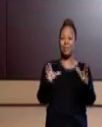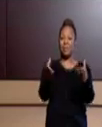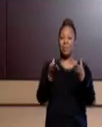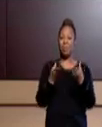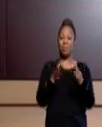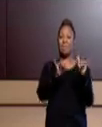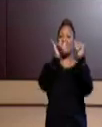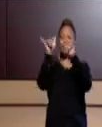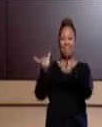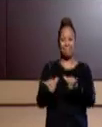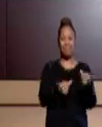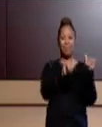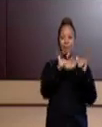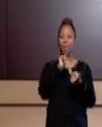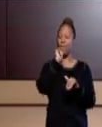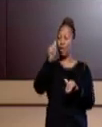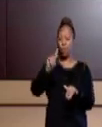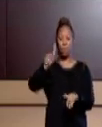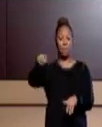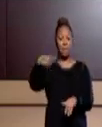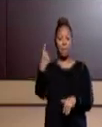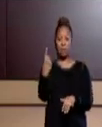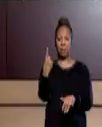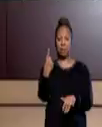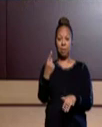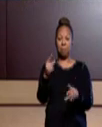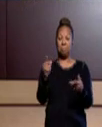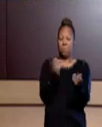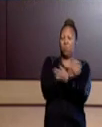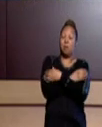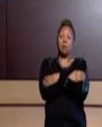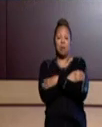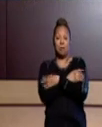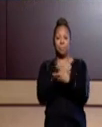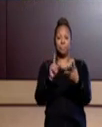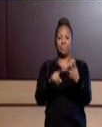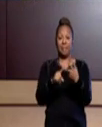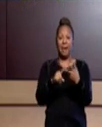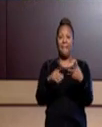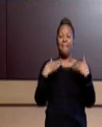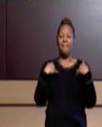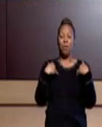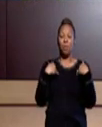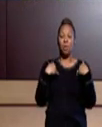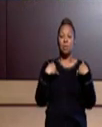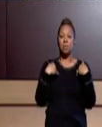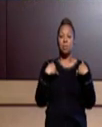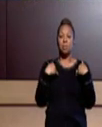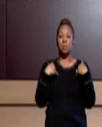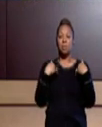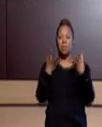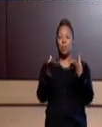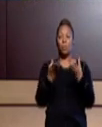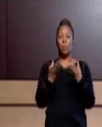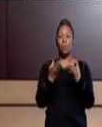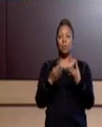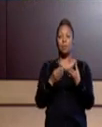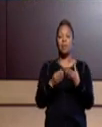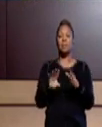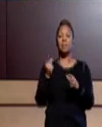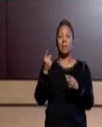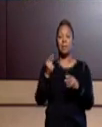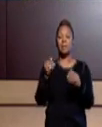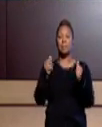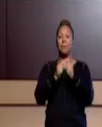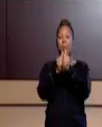thing. They don't want to be lonely. They want somebody to cuddle, and they want somebody to be with them, but they are married.